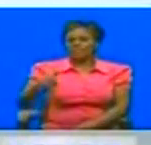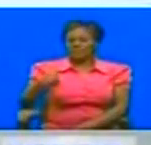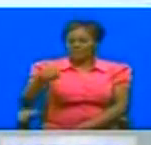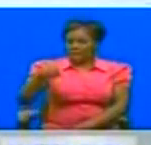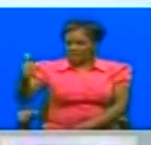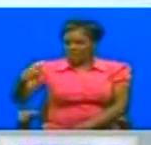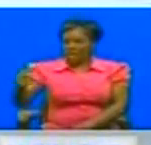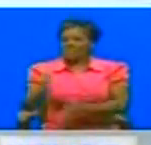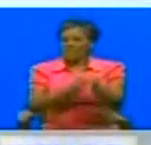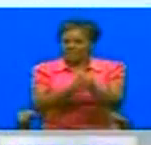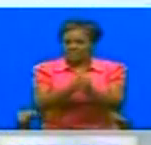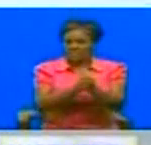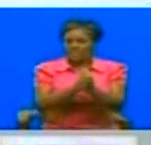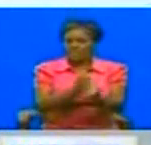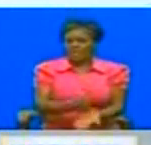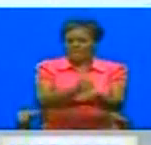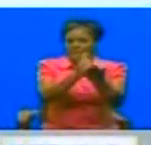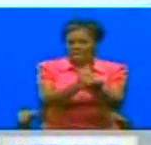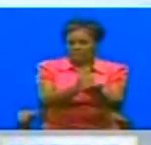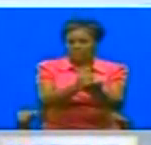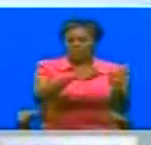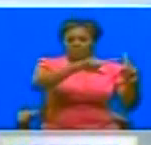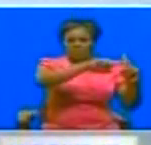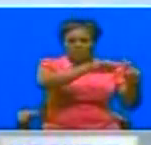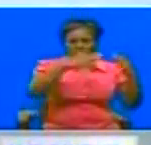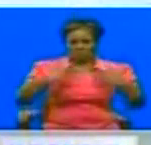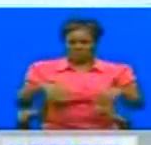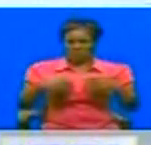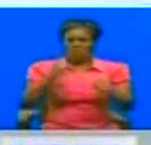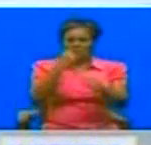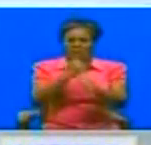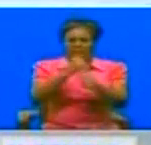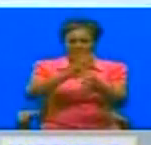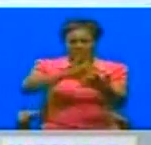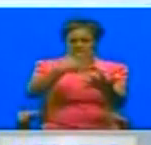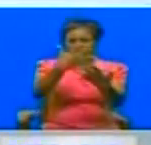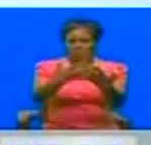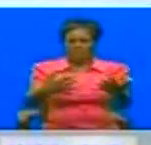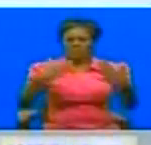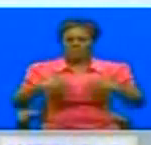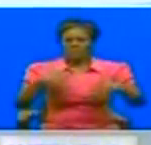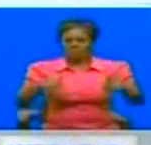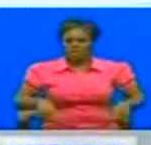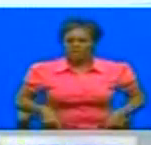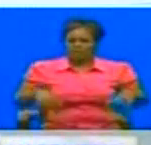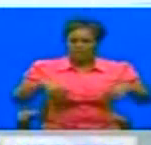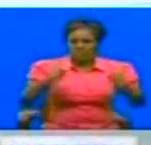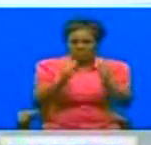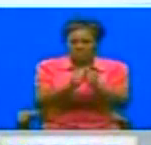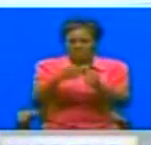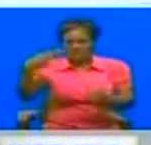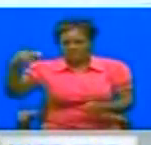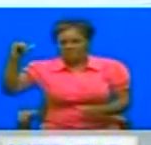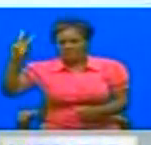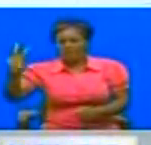are interested in helping people living with HIV should work closely with networks of people living with HIV, should work closely with